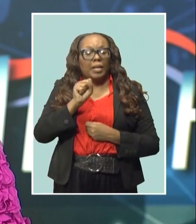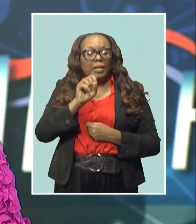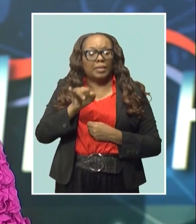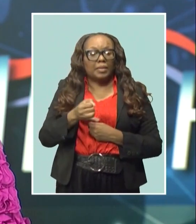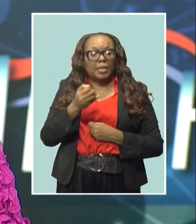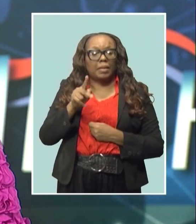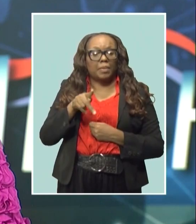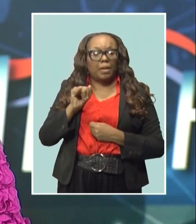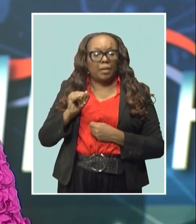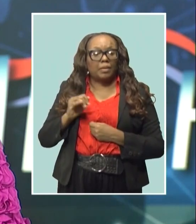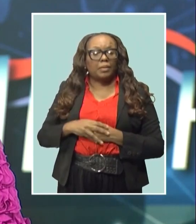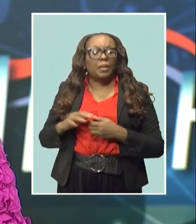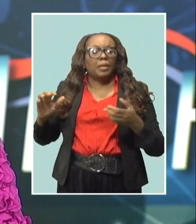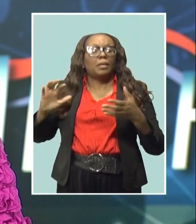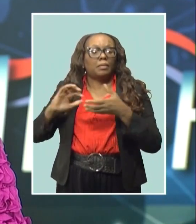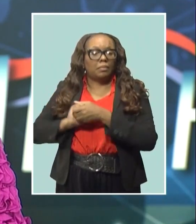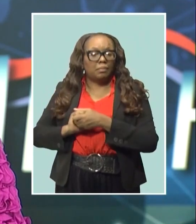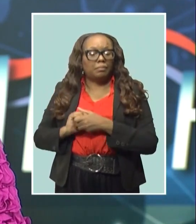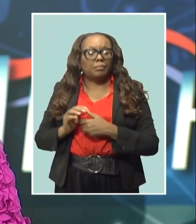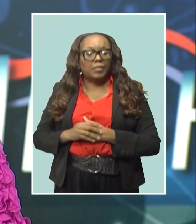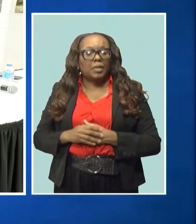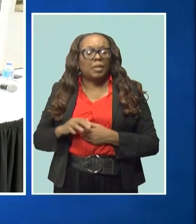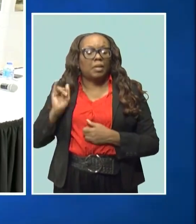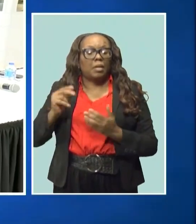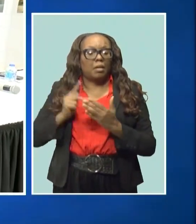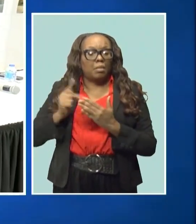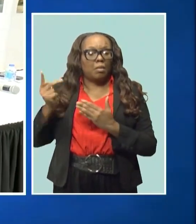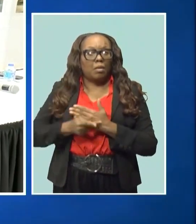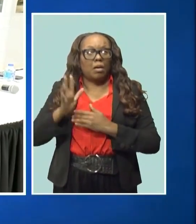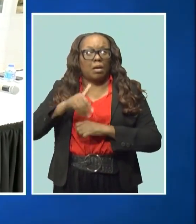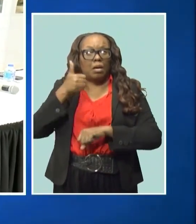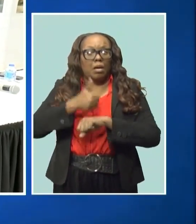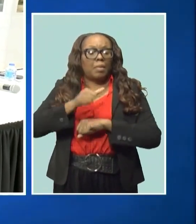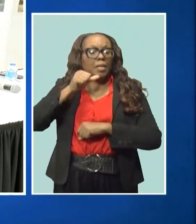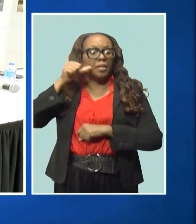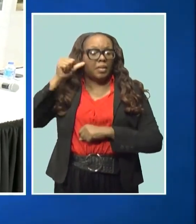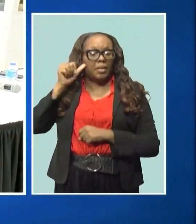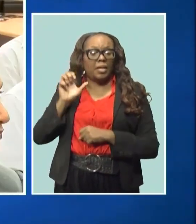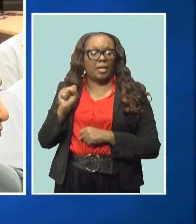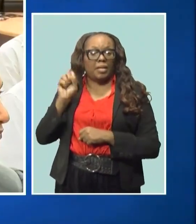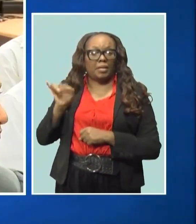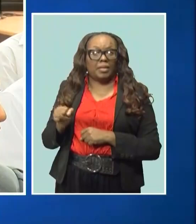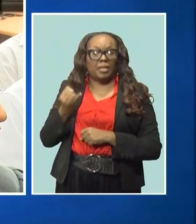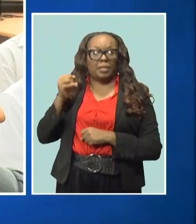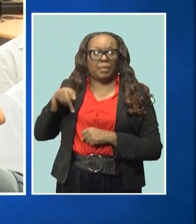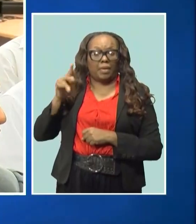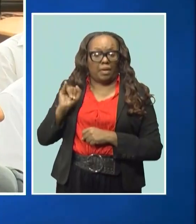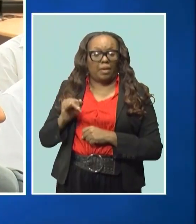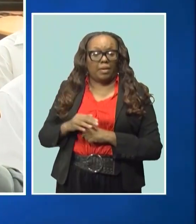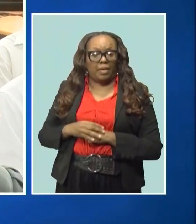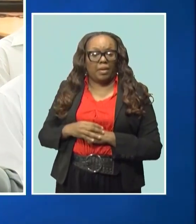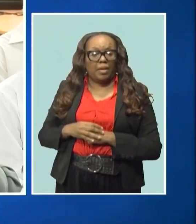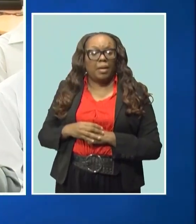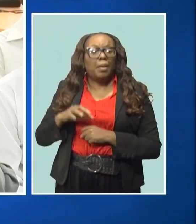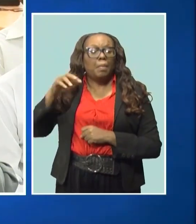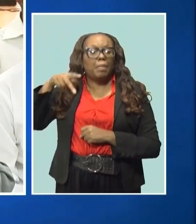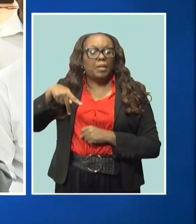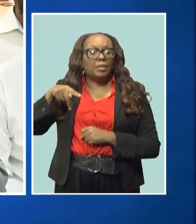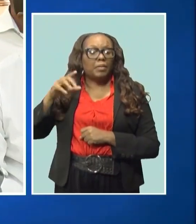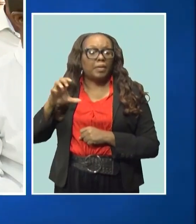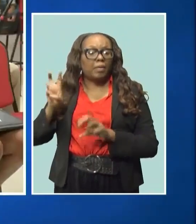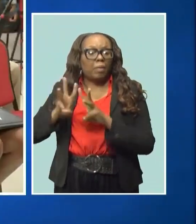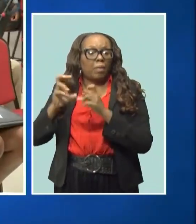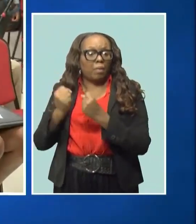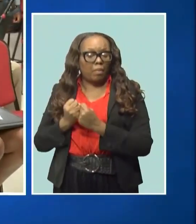Development in Communities program. It was launched yesterday morning at the SJPI. Pineland's Creative Workshop CEO Sophia